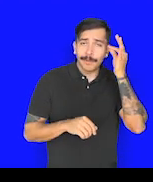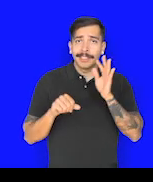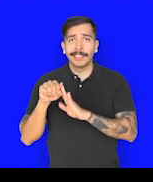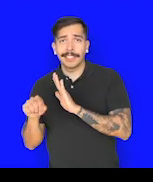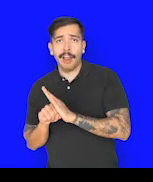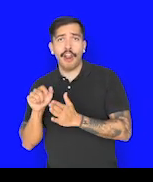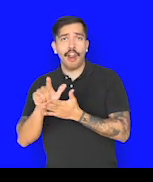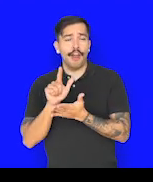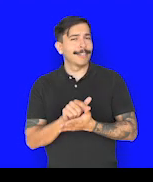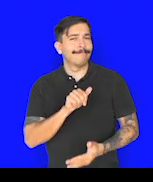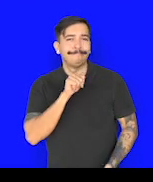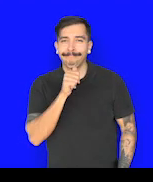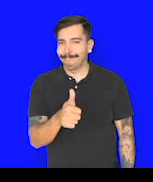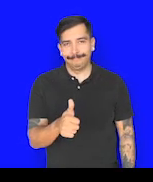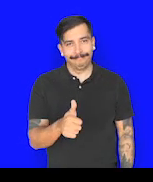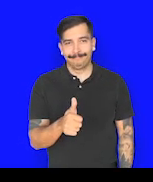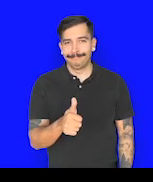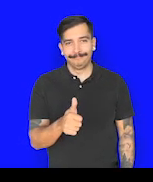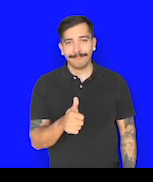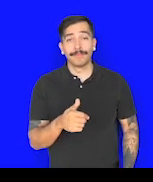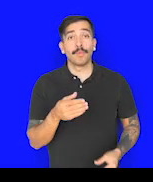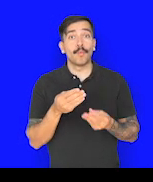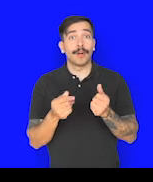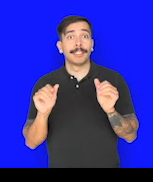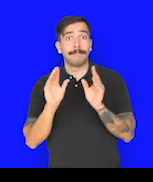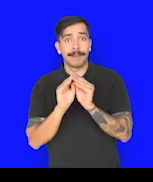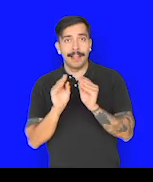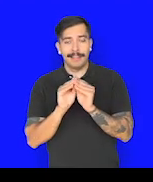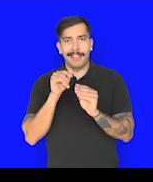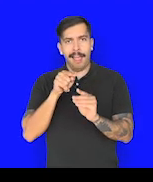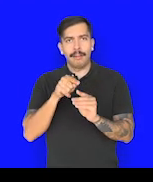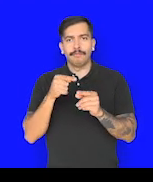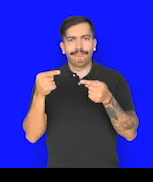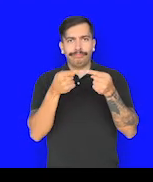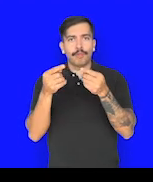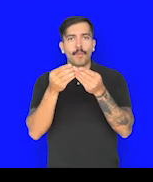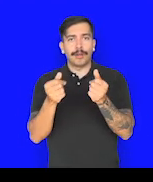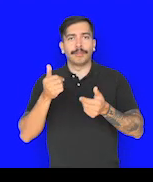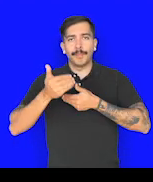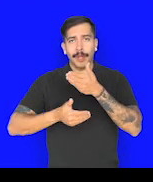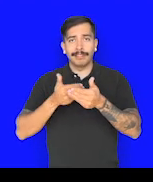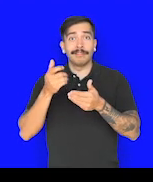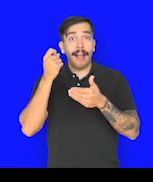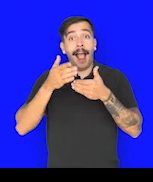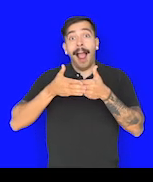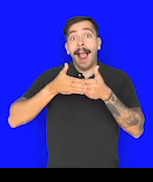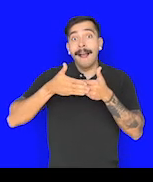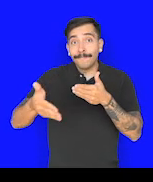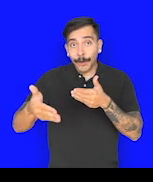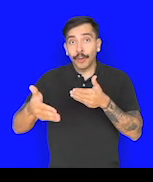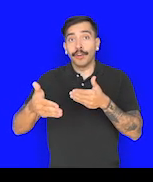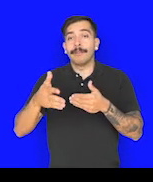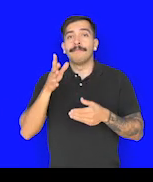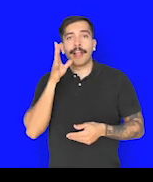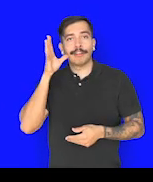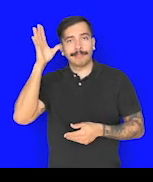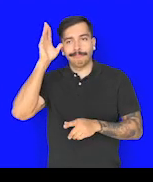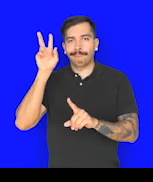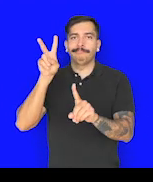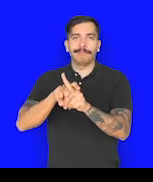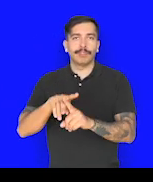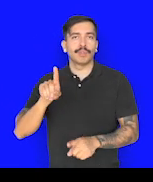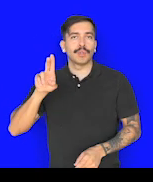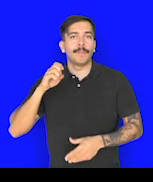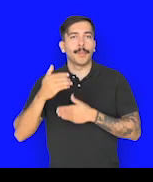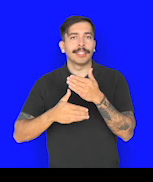state law. A resolution meeting is a dispute resolution process that takes place after a parent files a due process